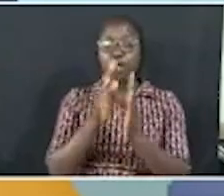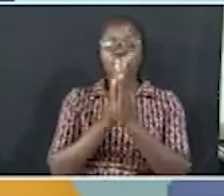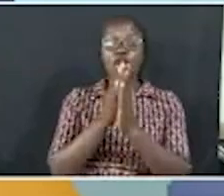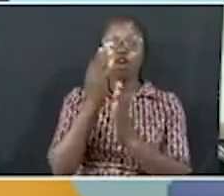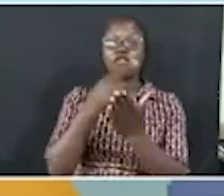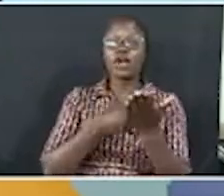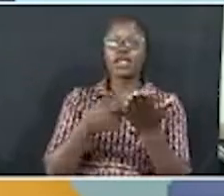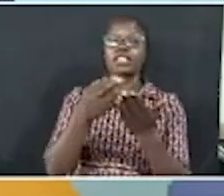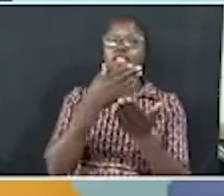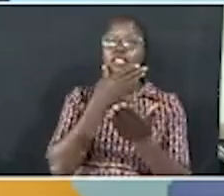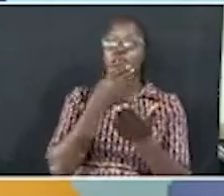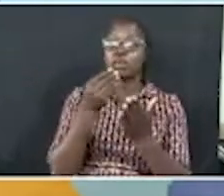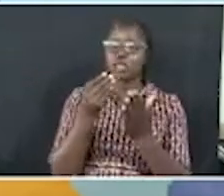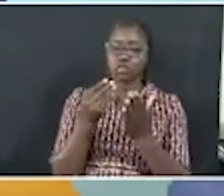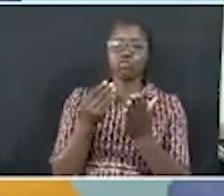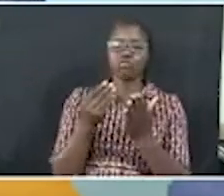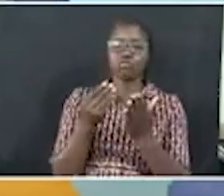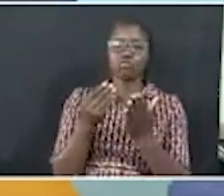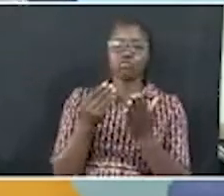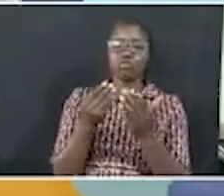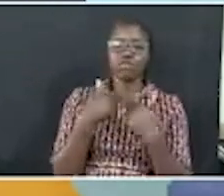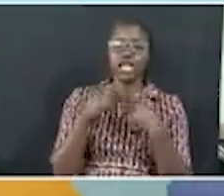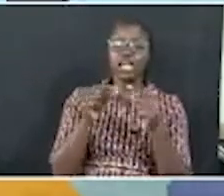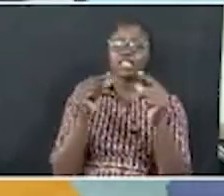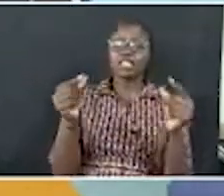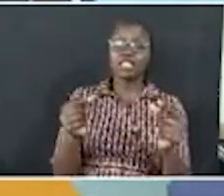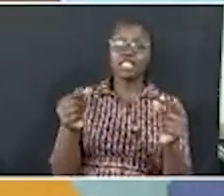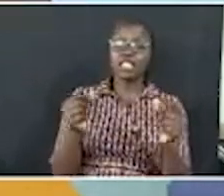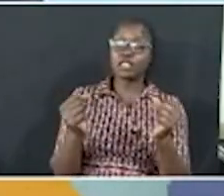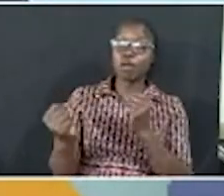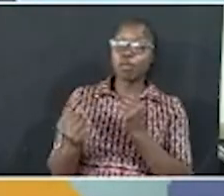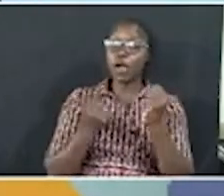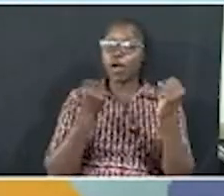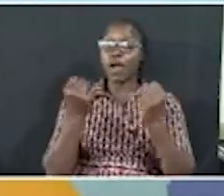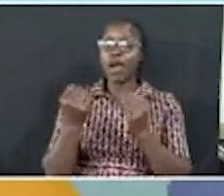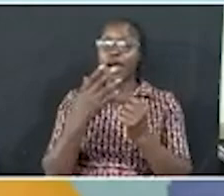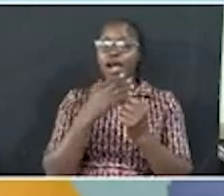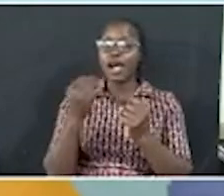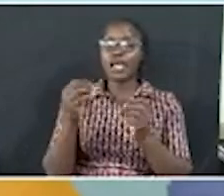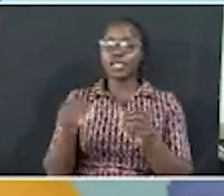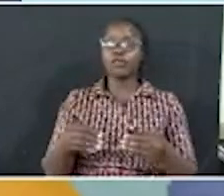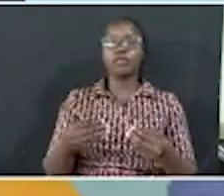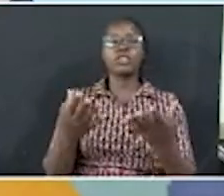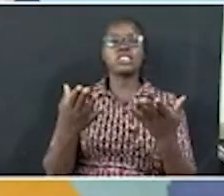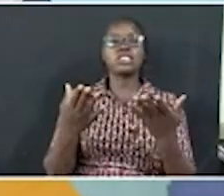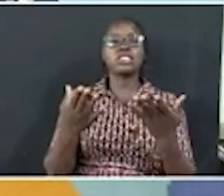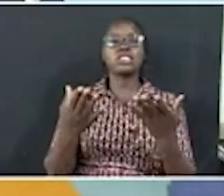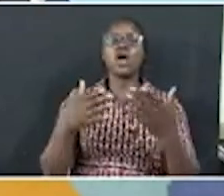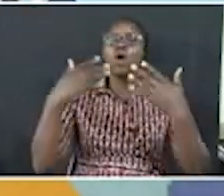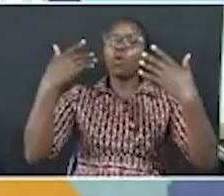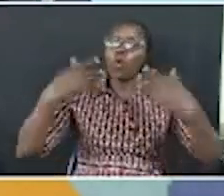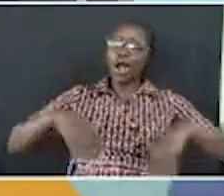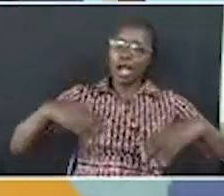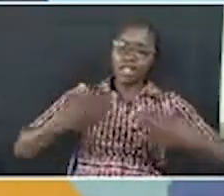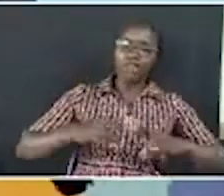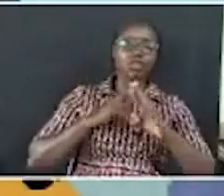a righteous person has great power and produces